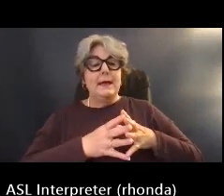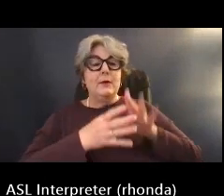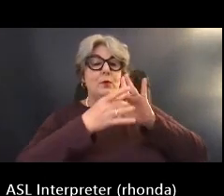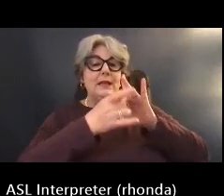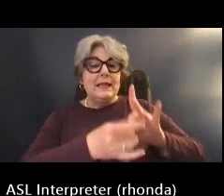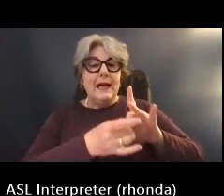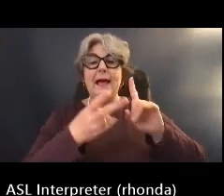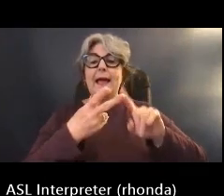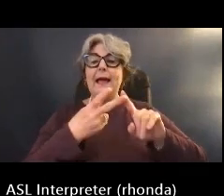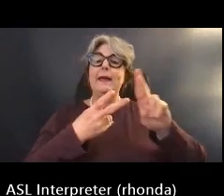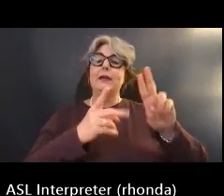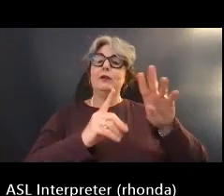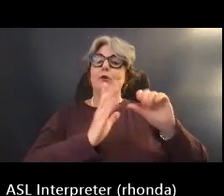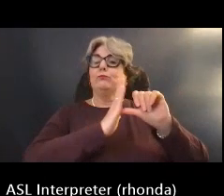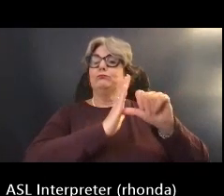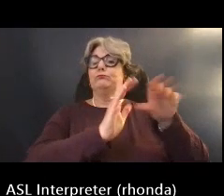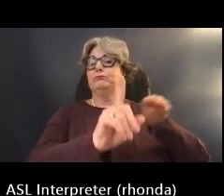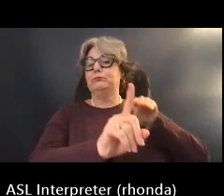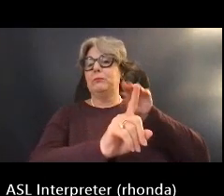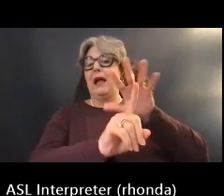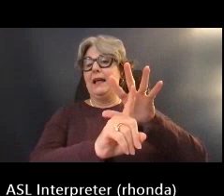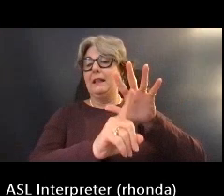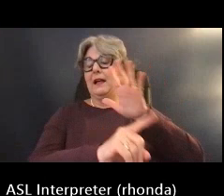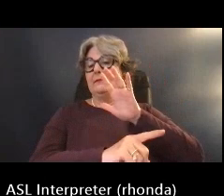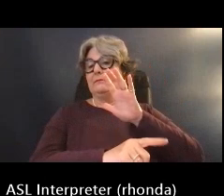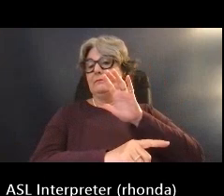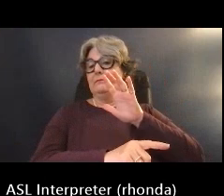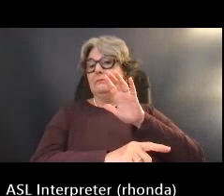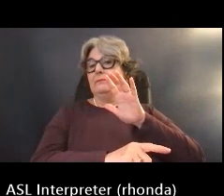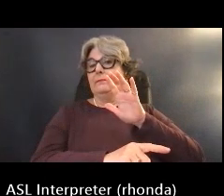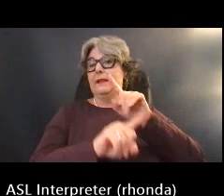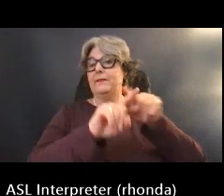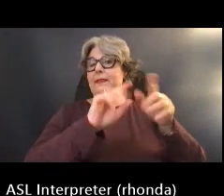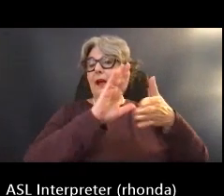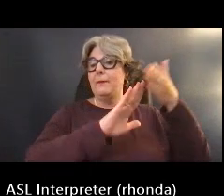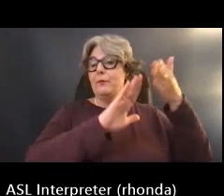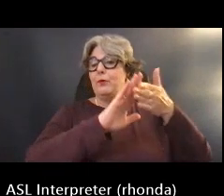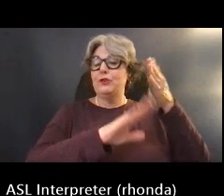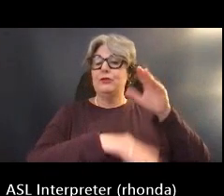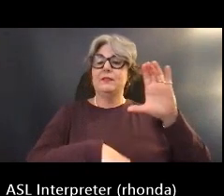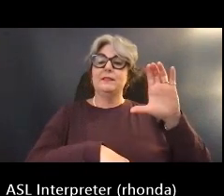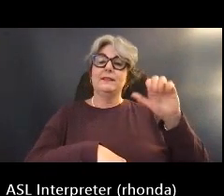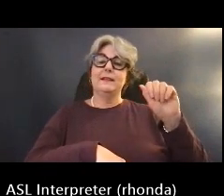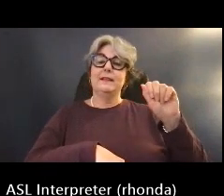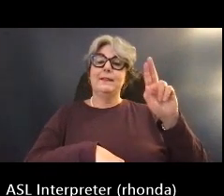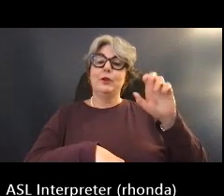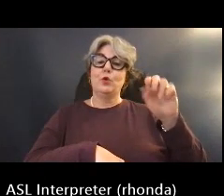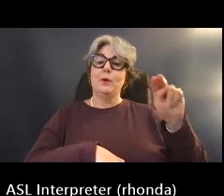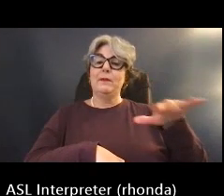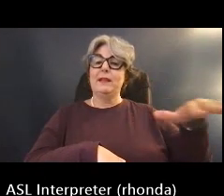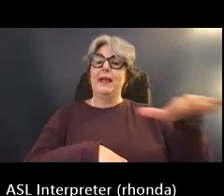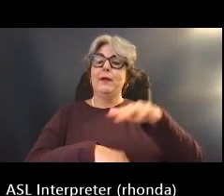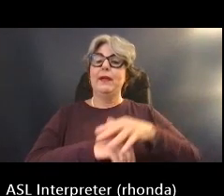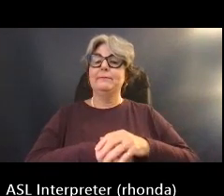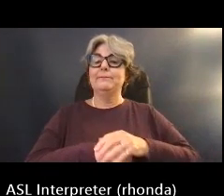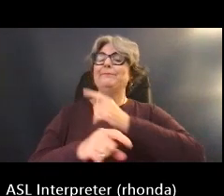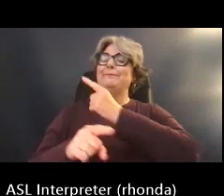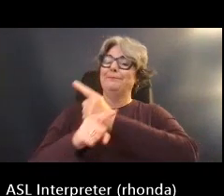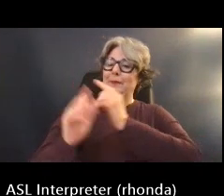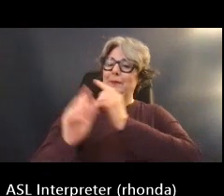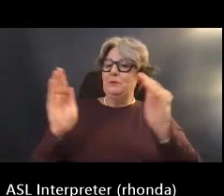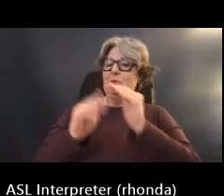relate or kind of highlight that characteristic of a lot of the operations in the Caribbean? Yeah, you're right. The small